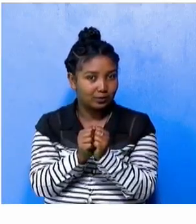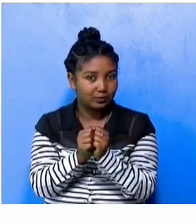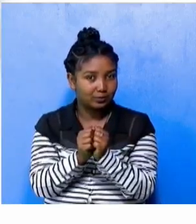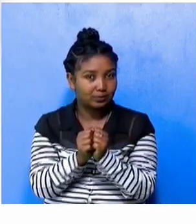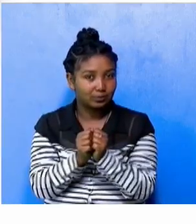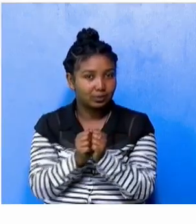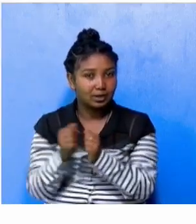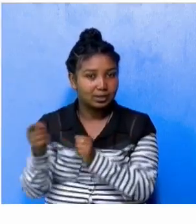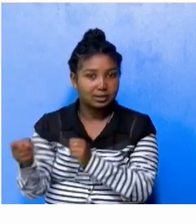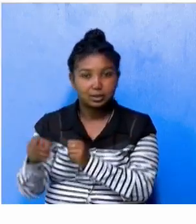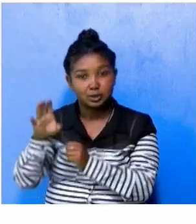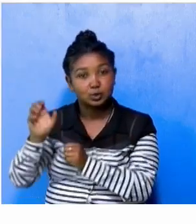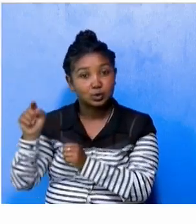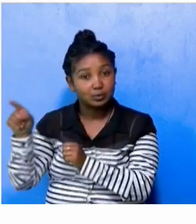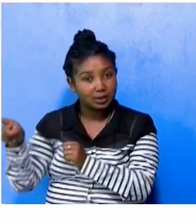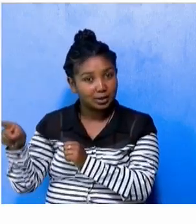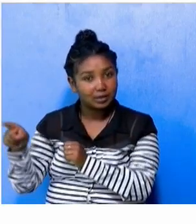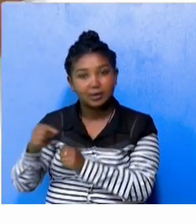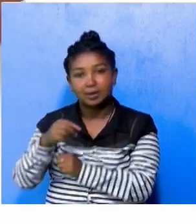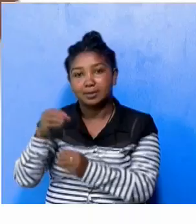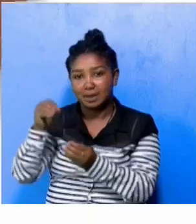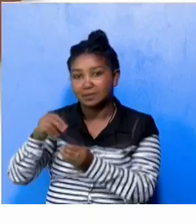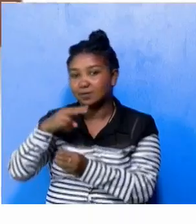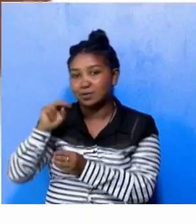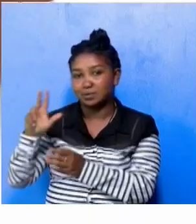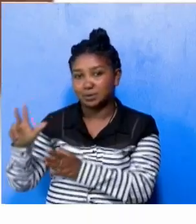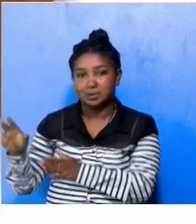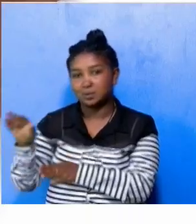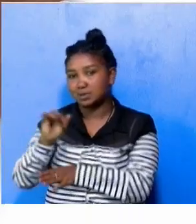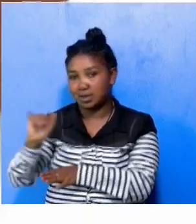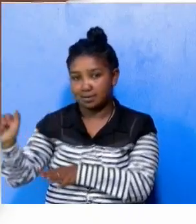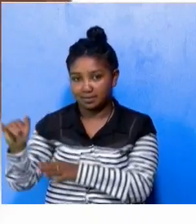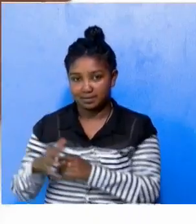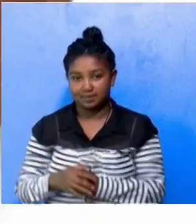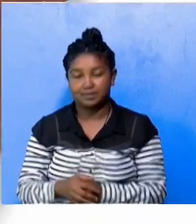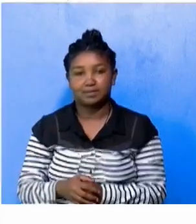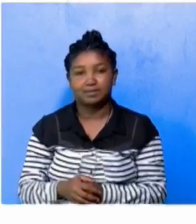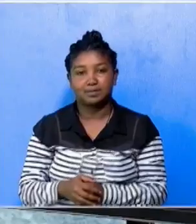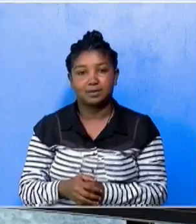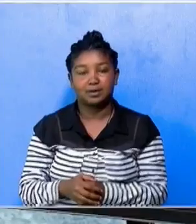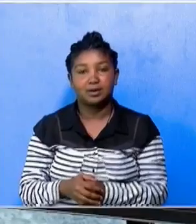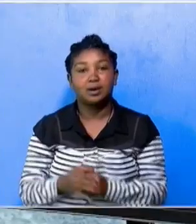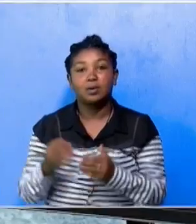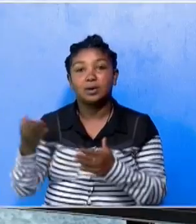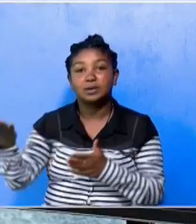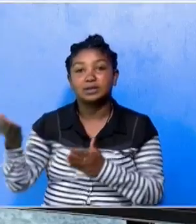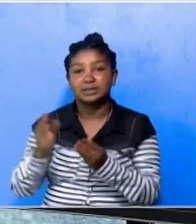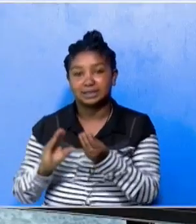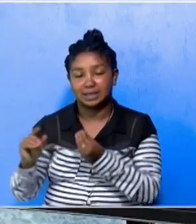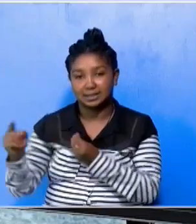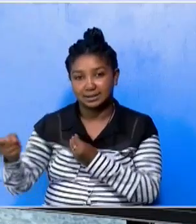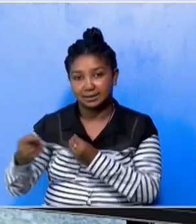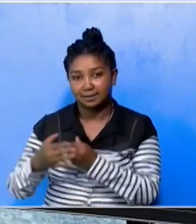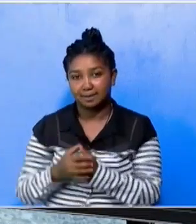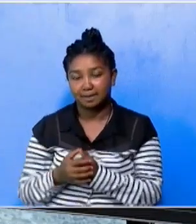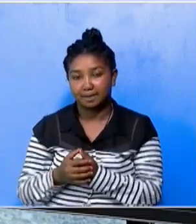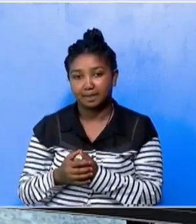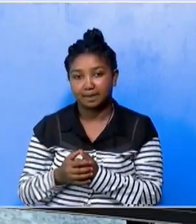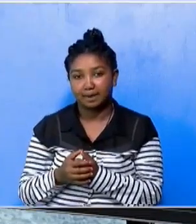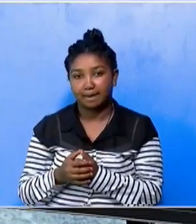Here is also should be plus verb 3. What about in this case?